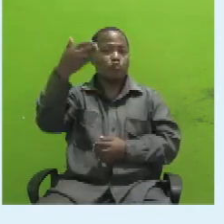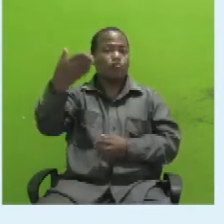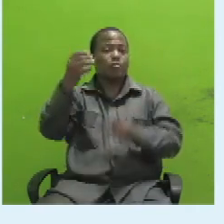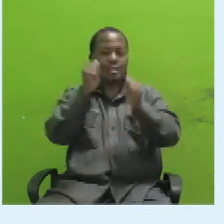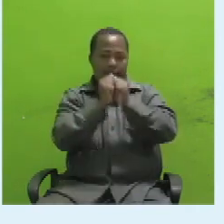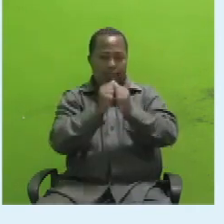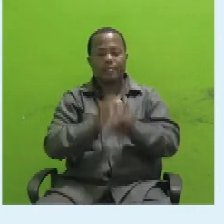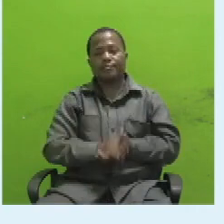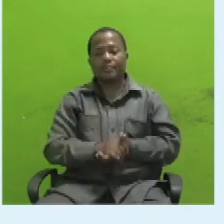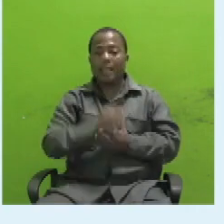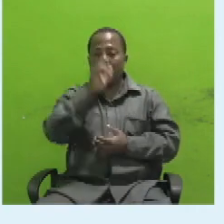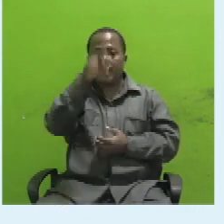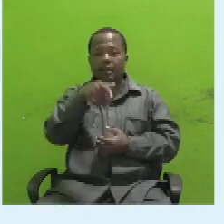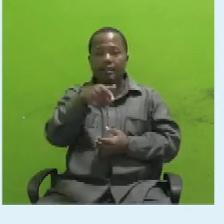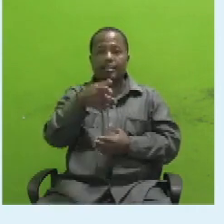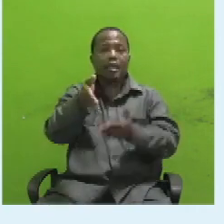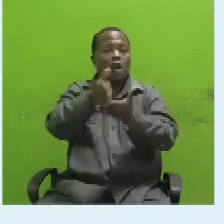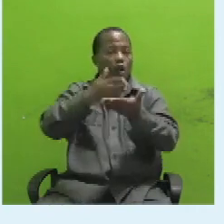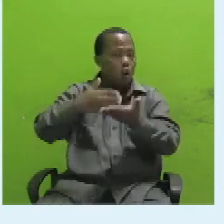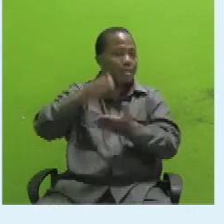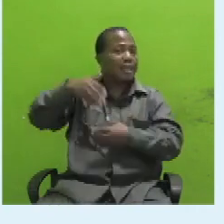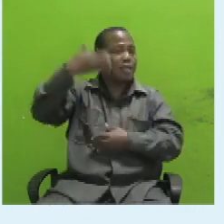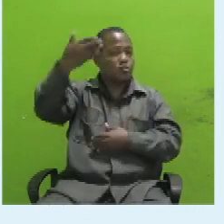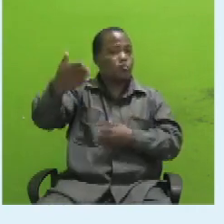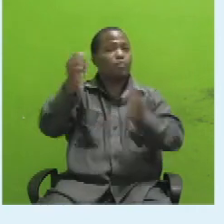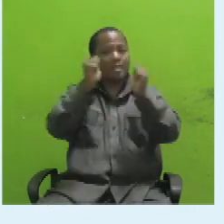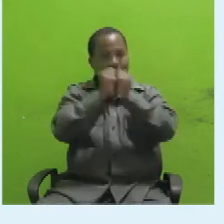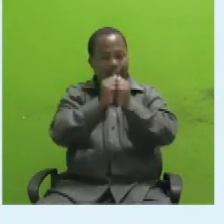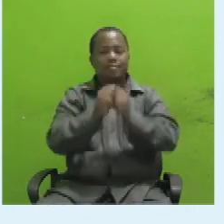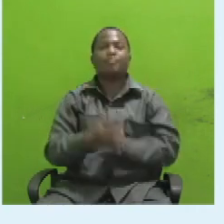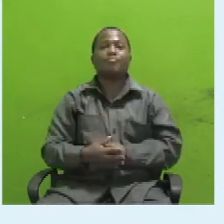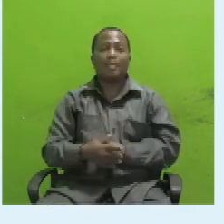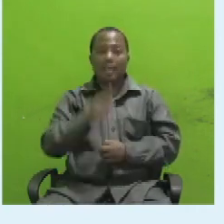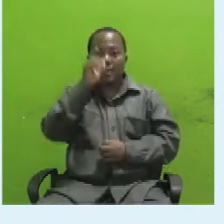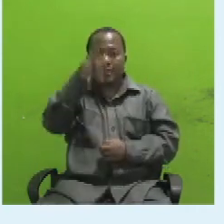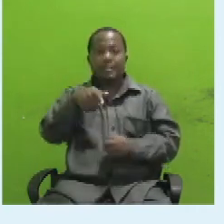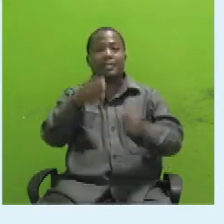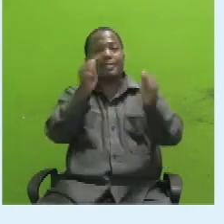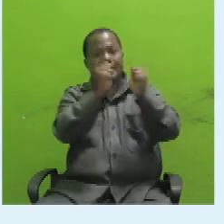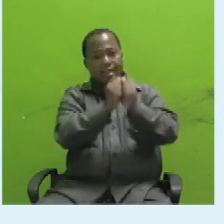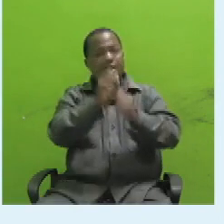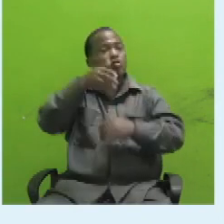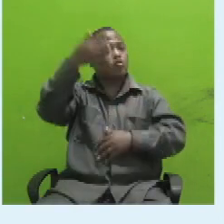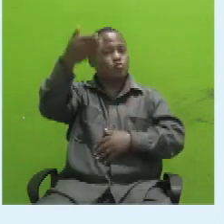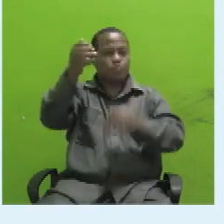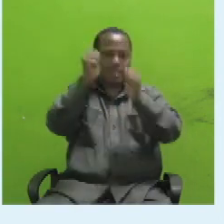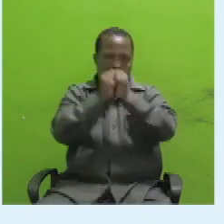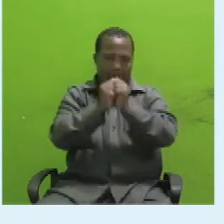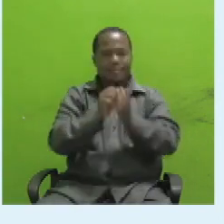20 to 10. It is a quarter to 10. It is